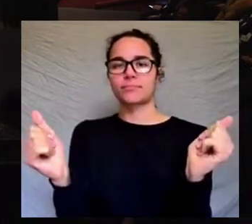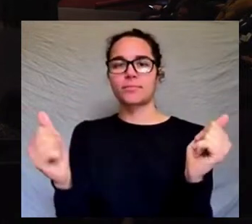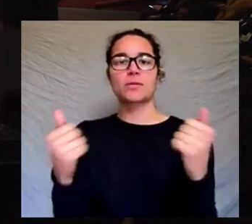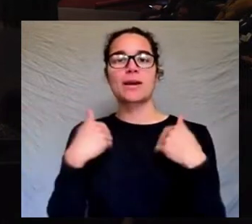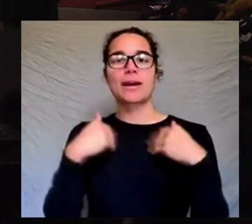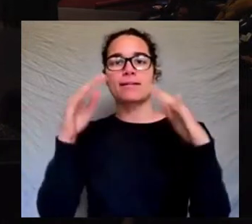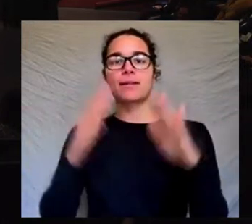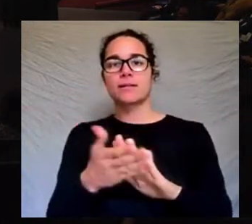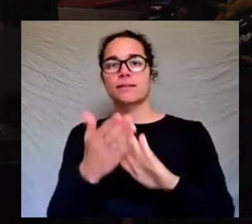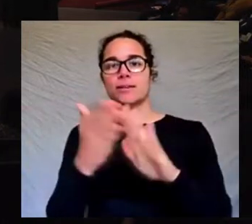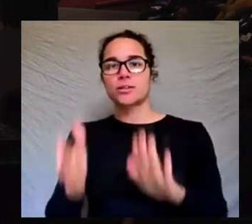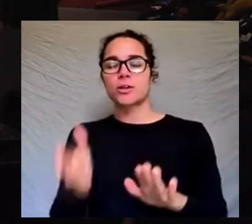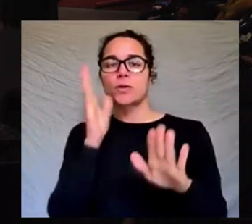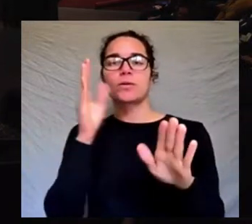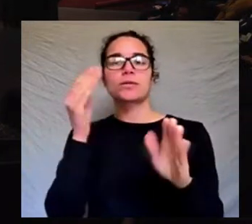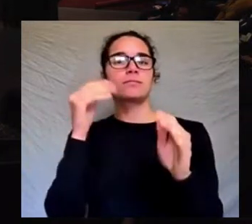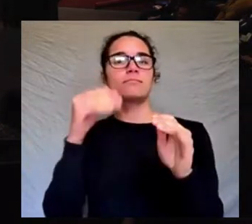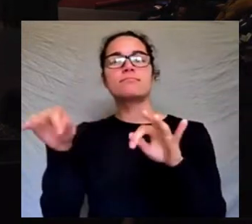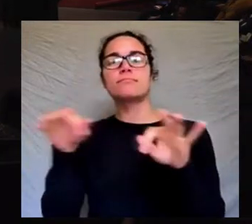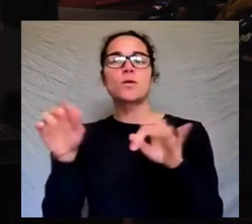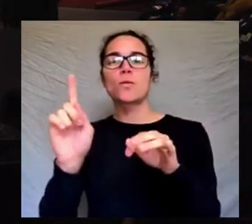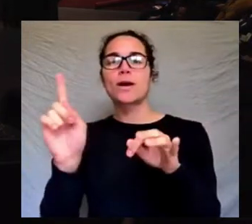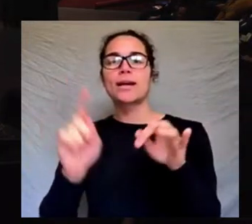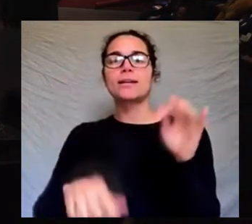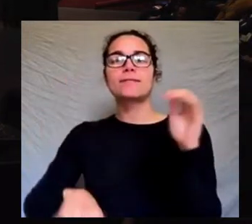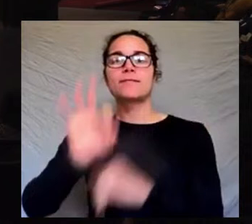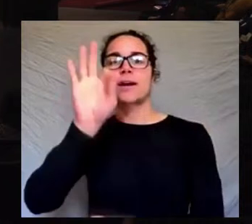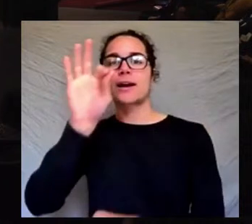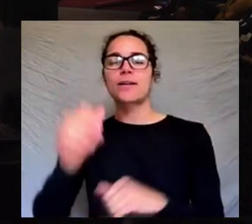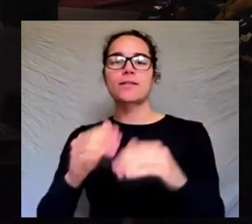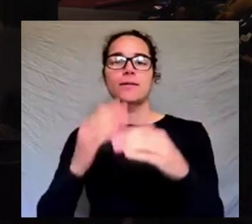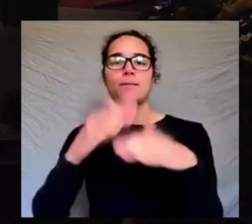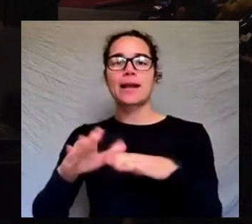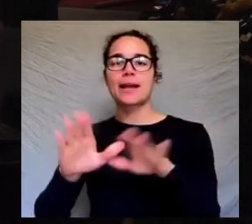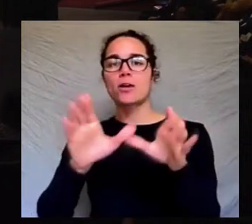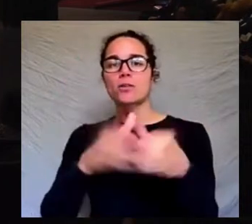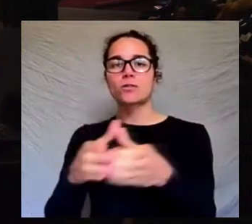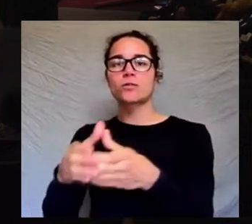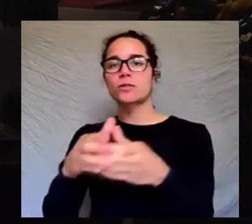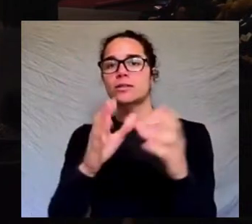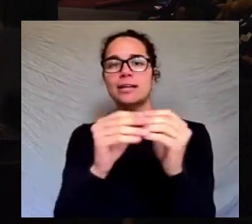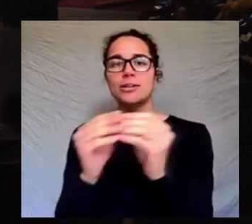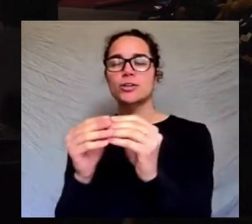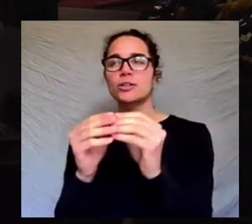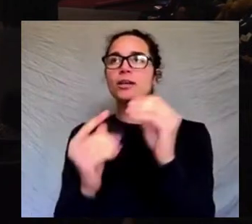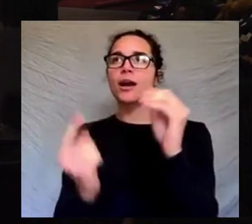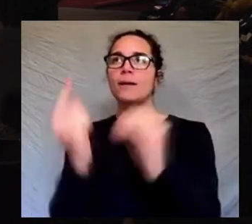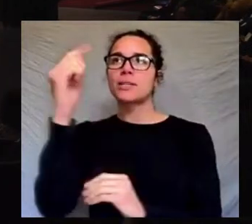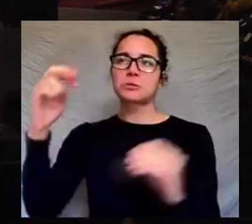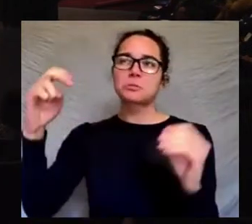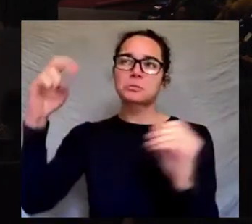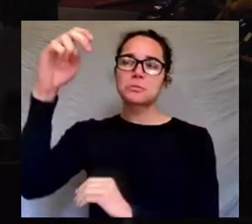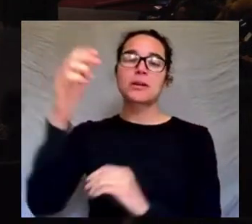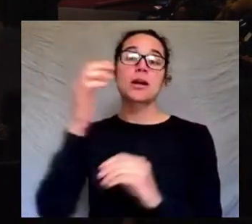those breakout sessions are. They're all upstairs or somewhere around here. So with that, I'm going to let you go